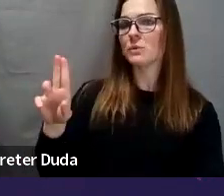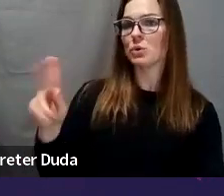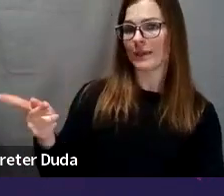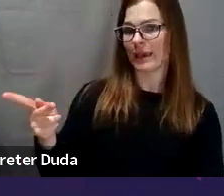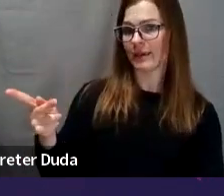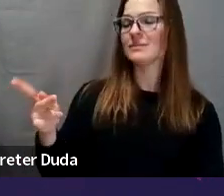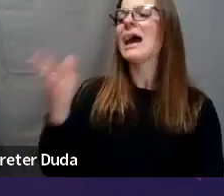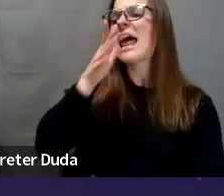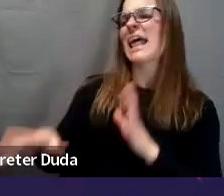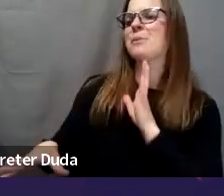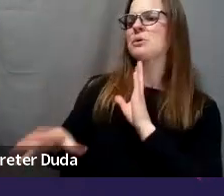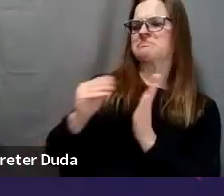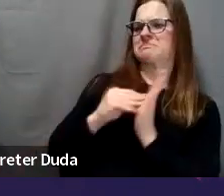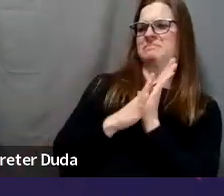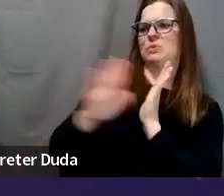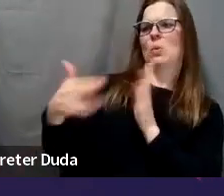put your name down too, so I